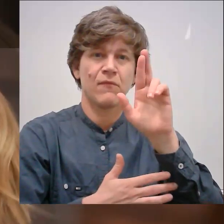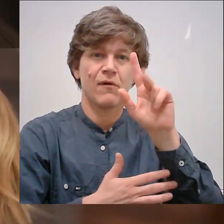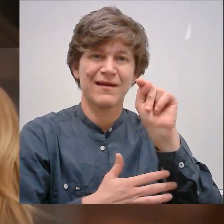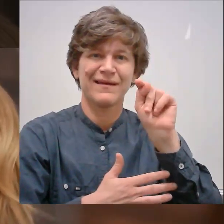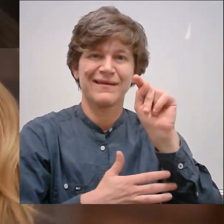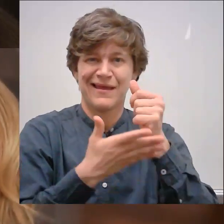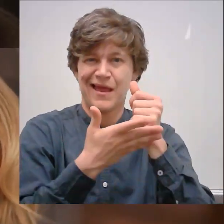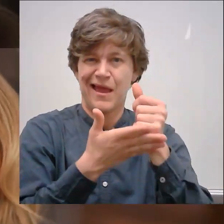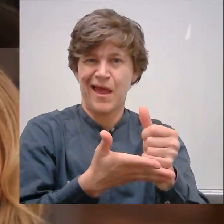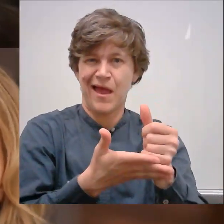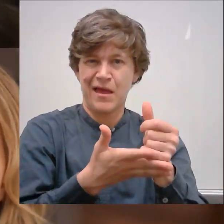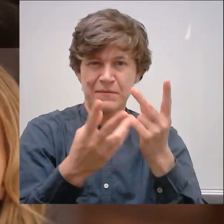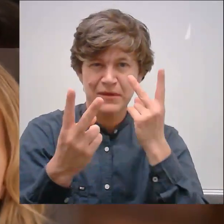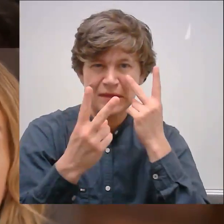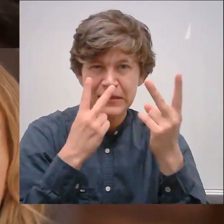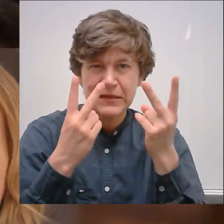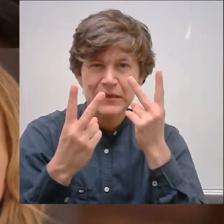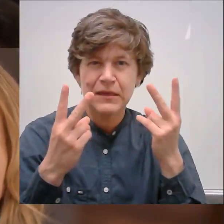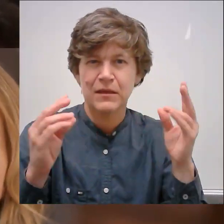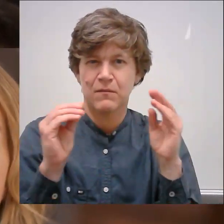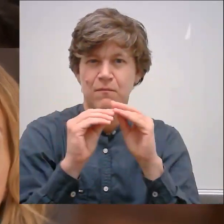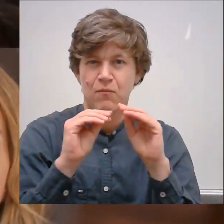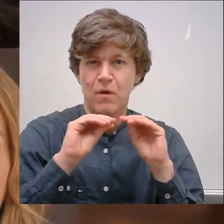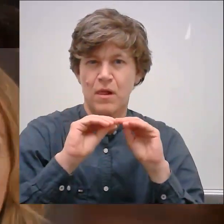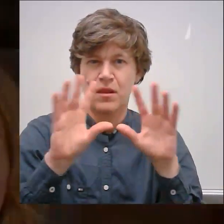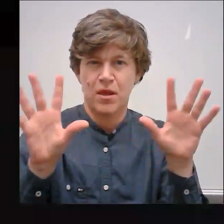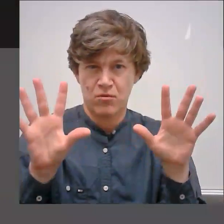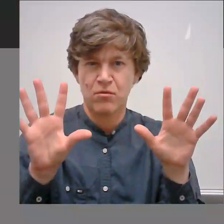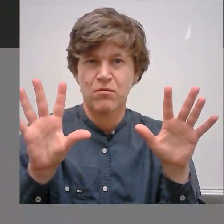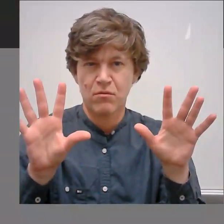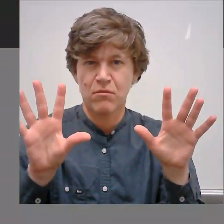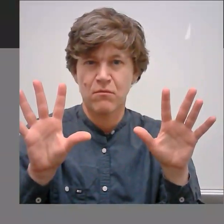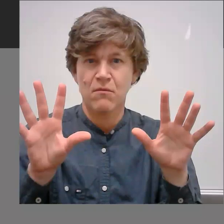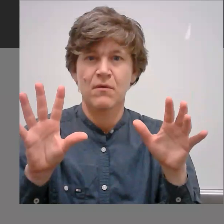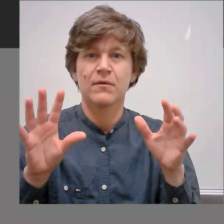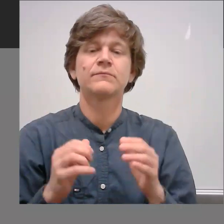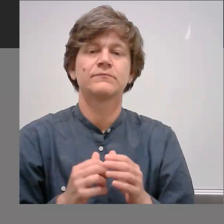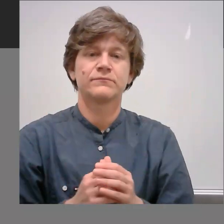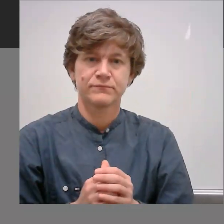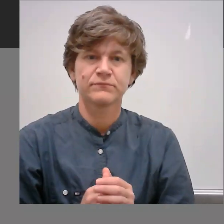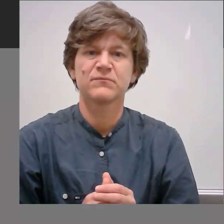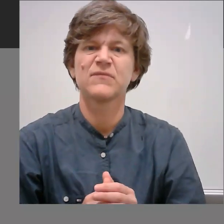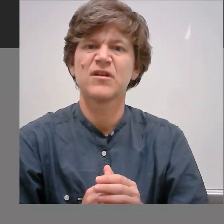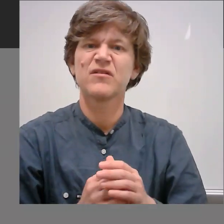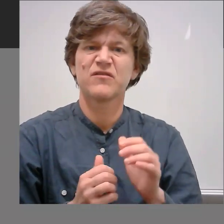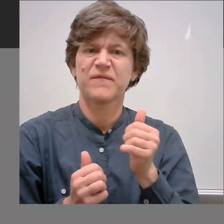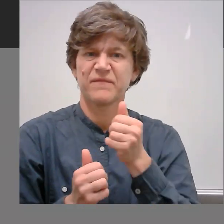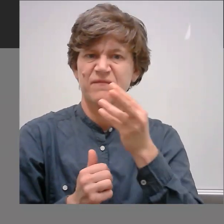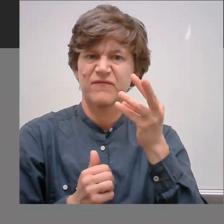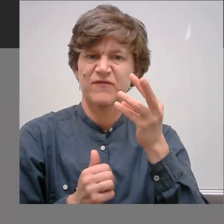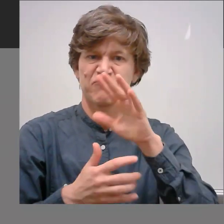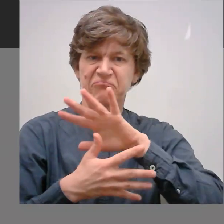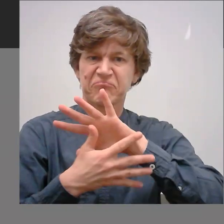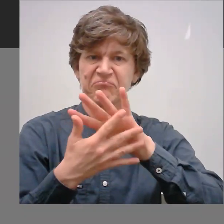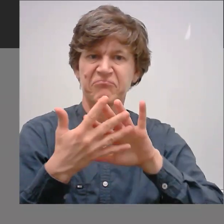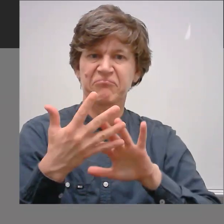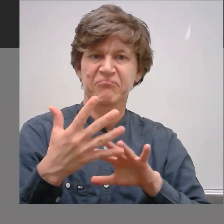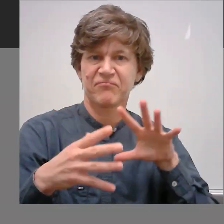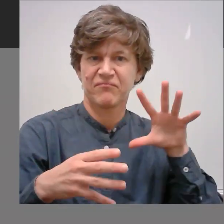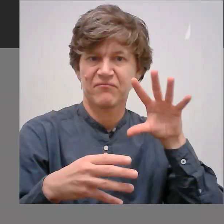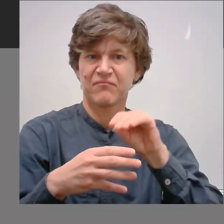contrast as it relates to some of the elements from the periodic table of colors: value, vibrancy,